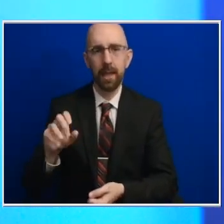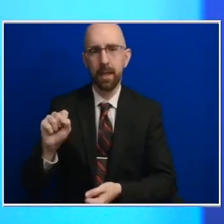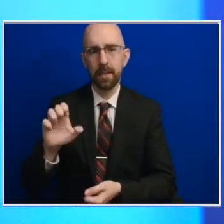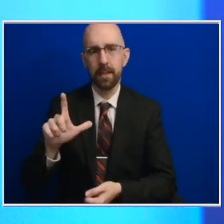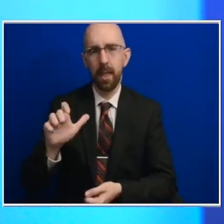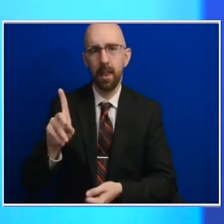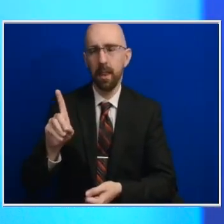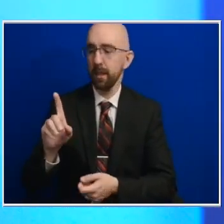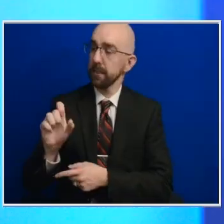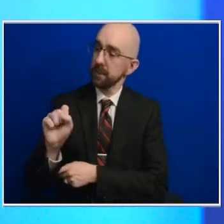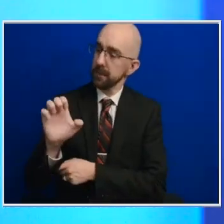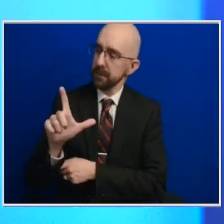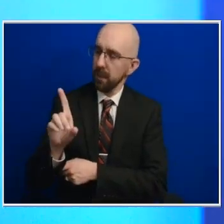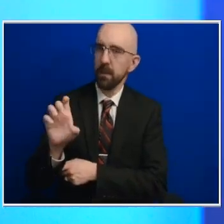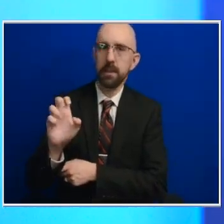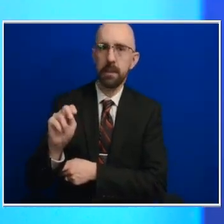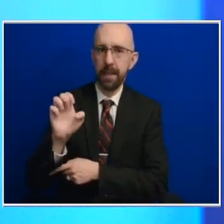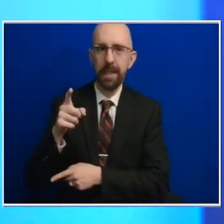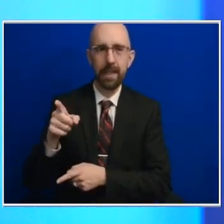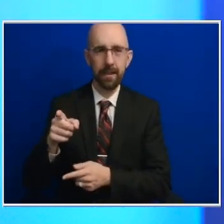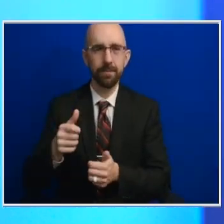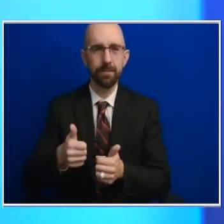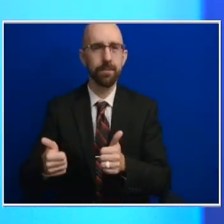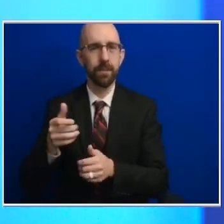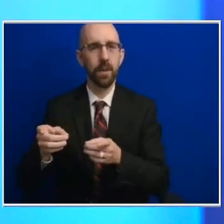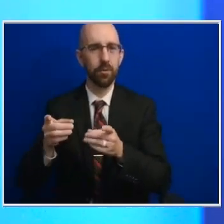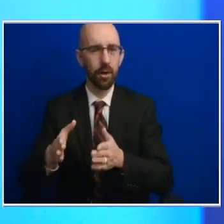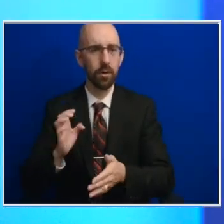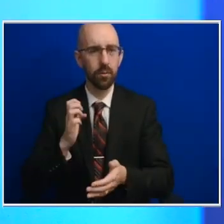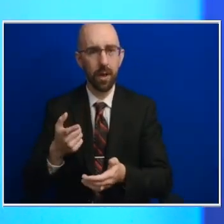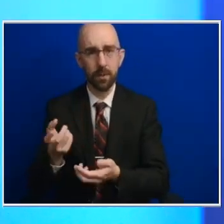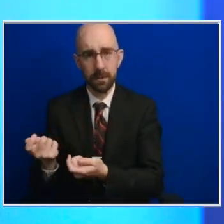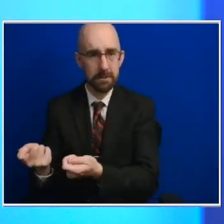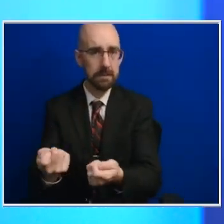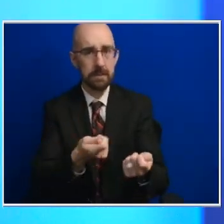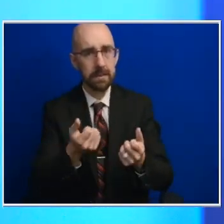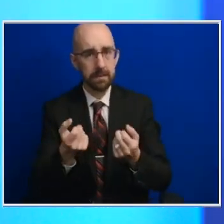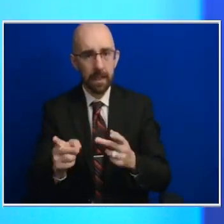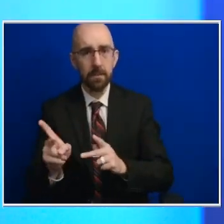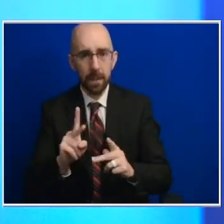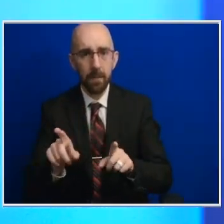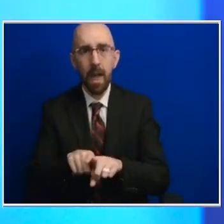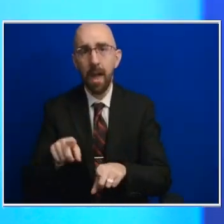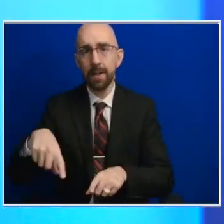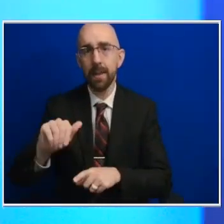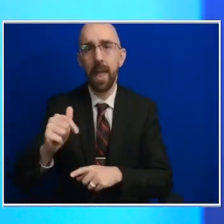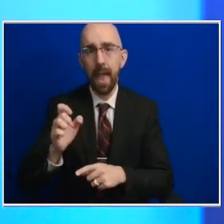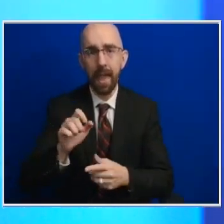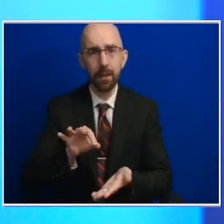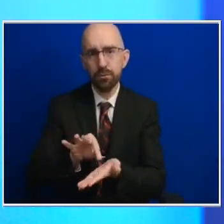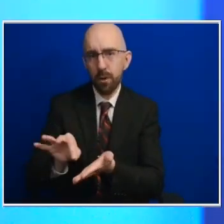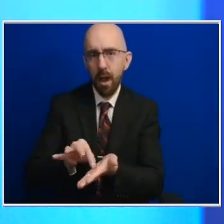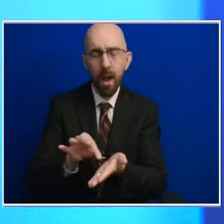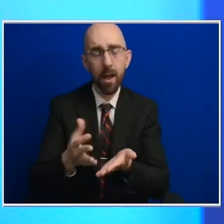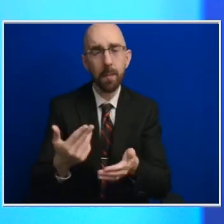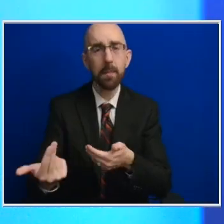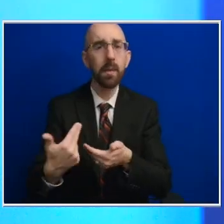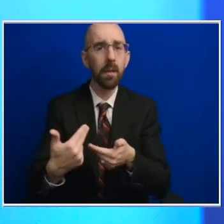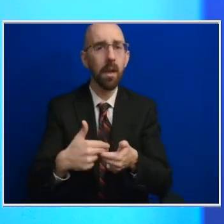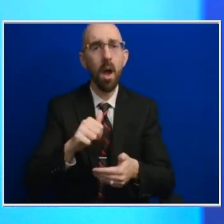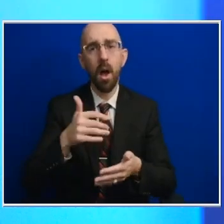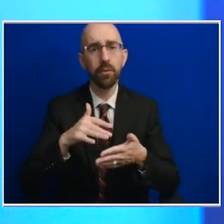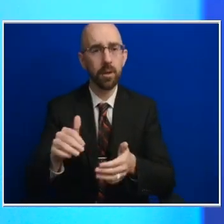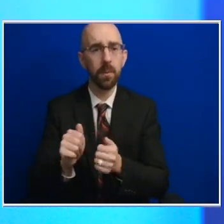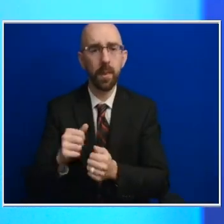looking to enroll many, many people as we can track them as they age, and maybe enroll them in other studies with high-intensity